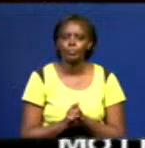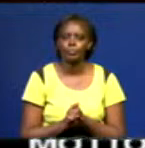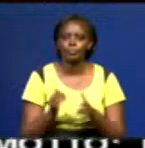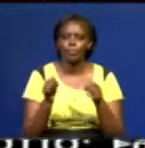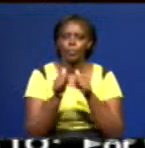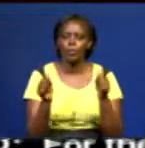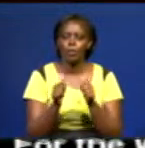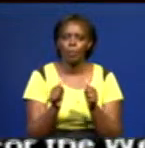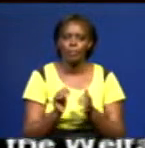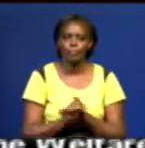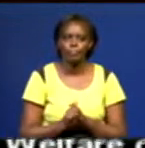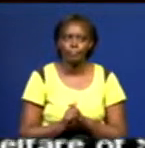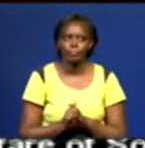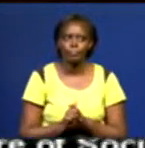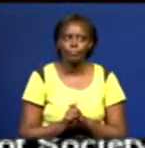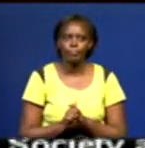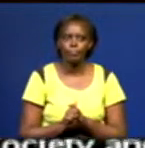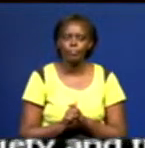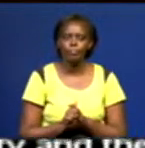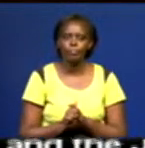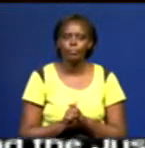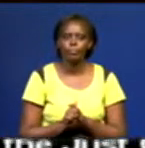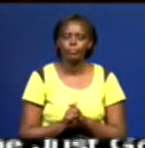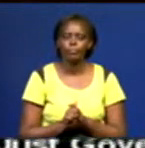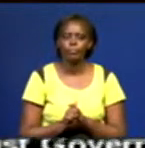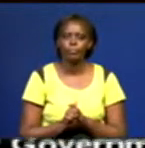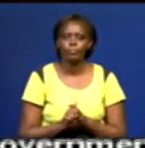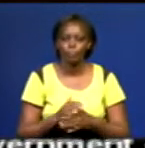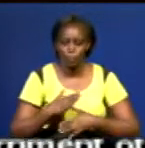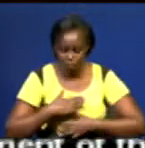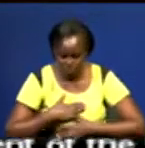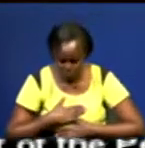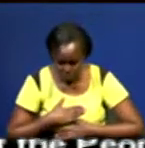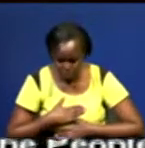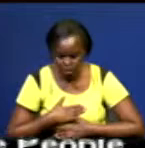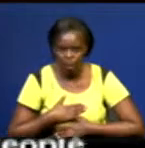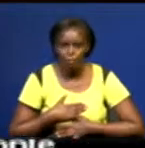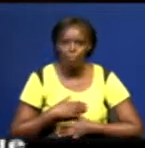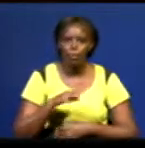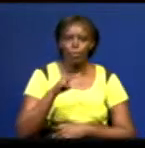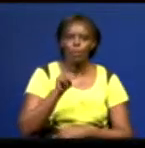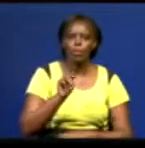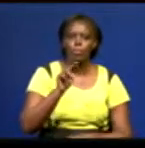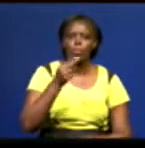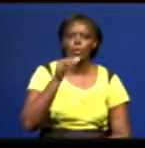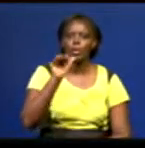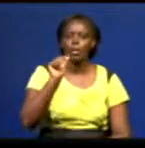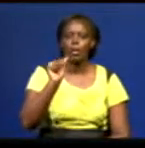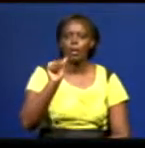Very well. The Honorable Wanjiku Muhia.